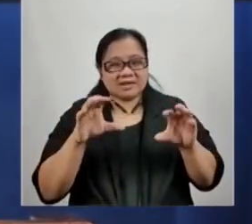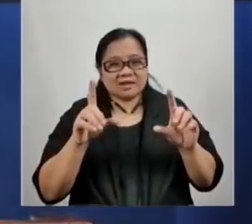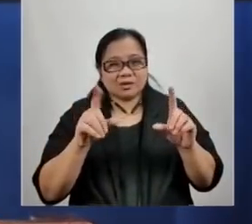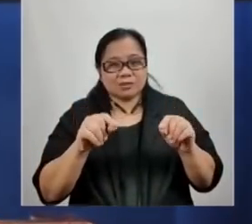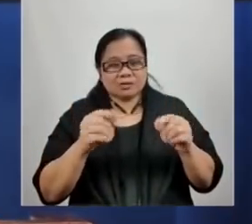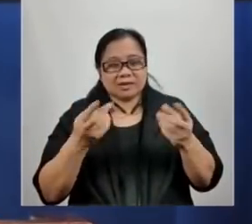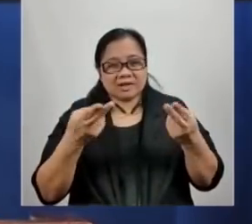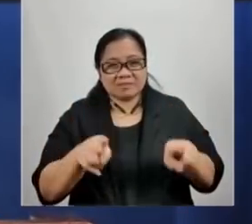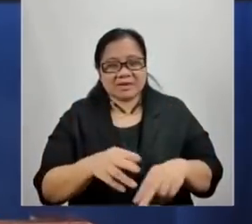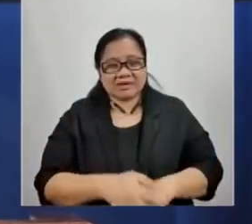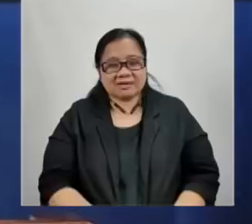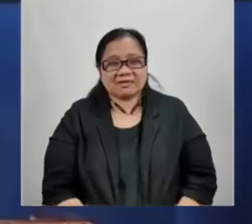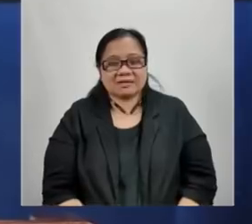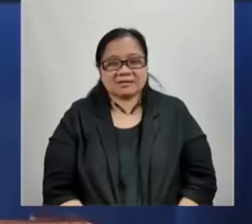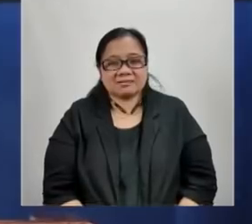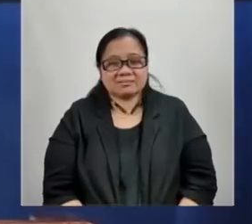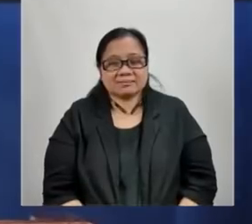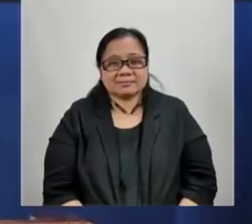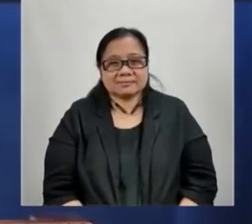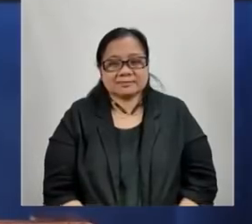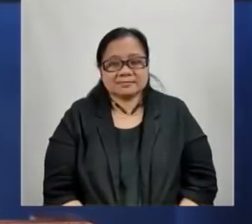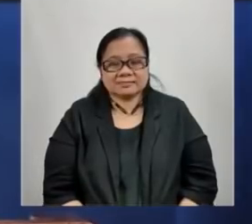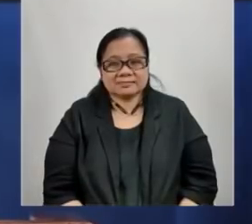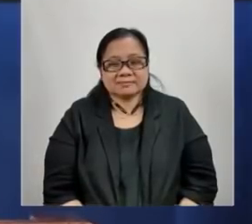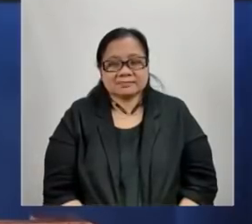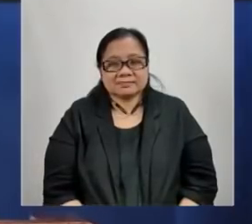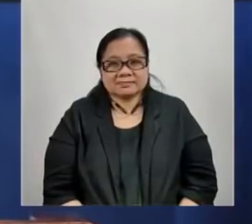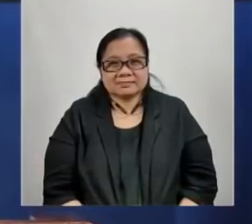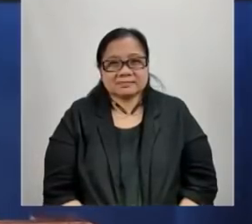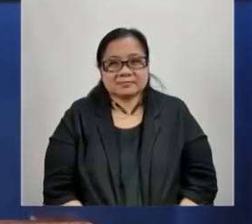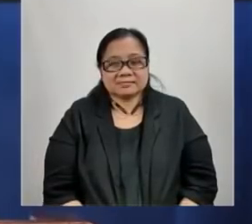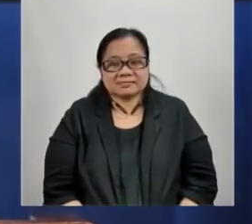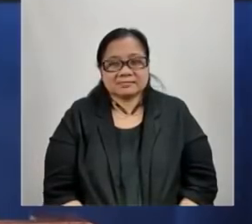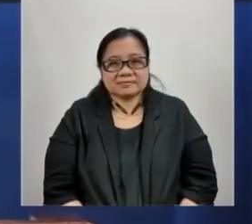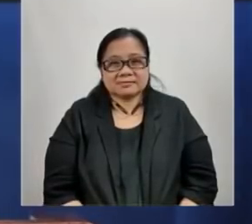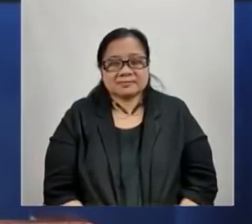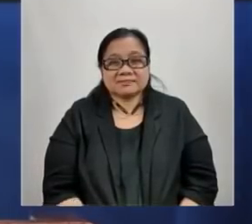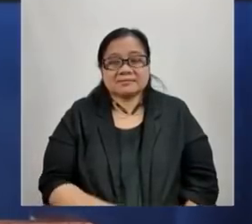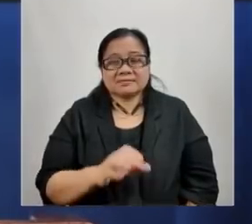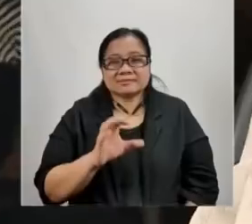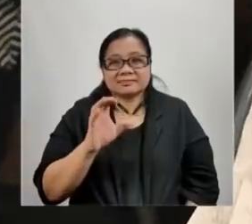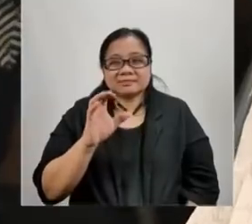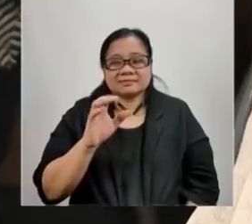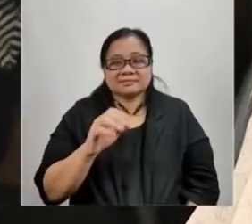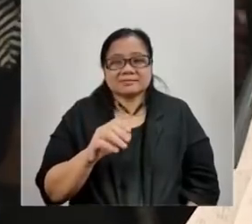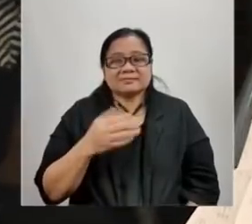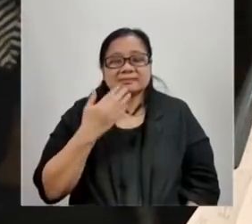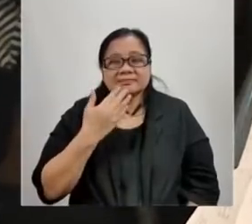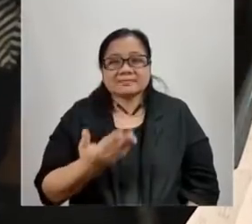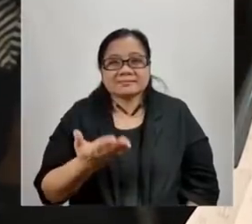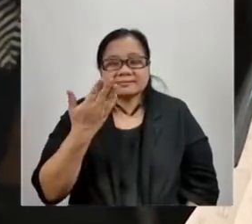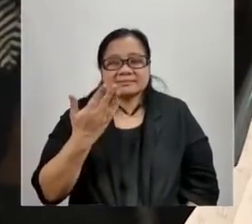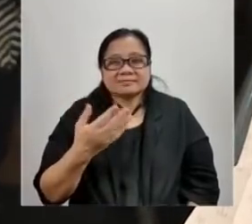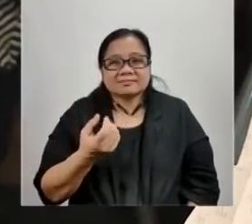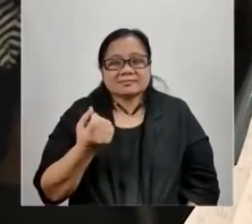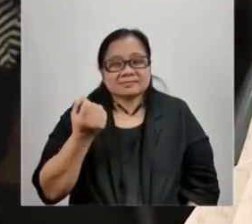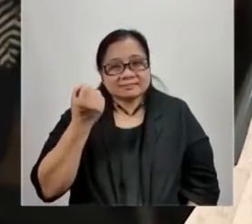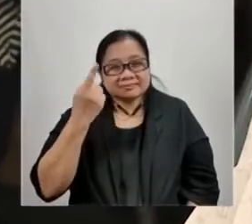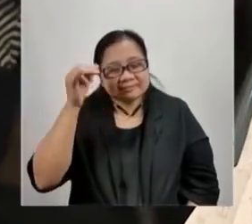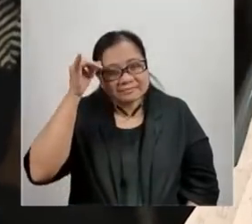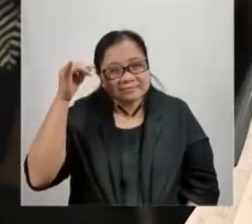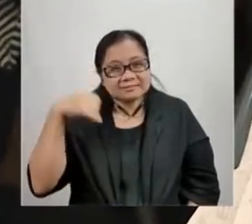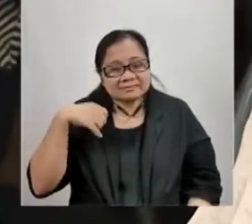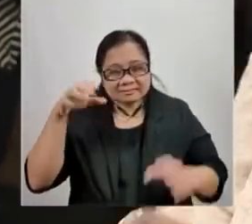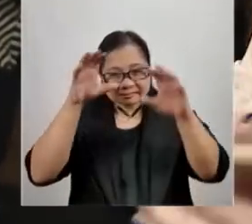Thank you po. You're welcome. Kat Domingo, ABS. Good morning, ma'am. We understand that yesterday the President